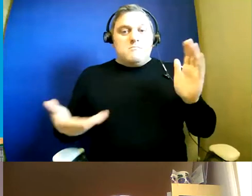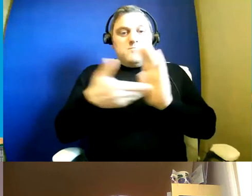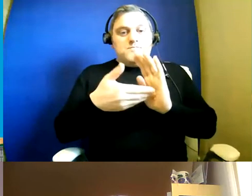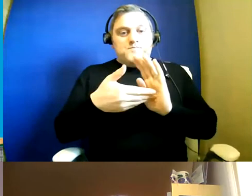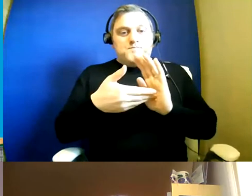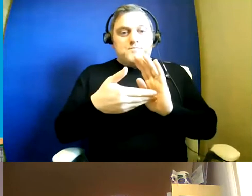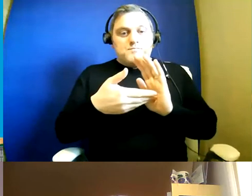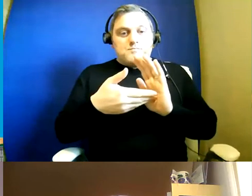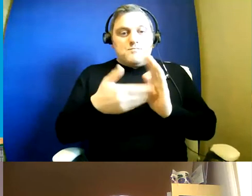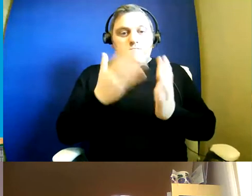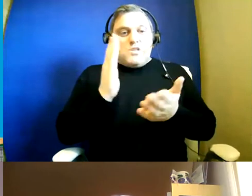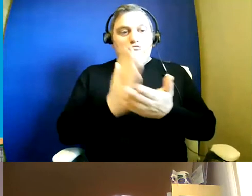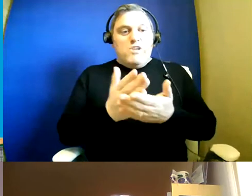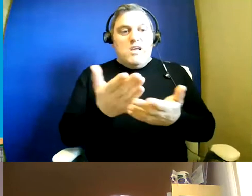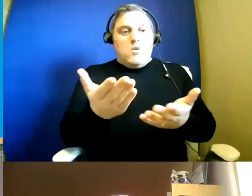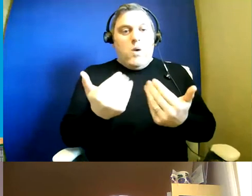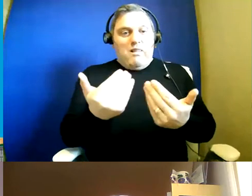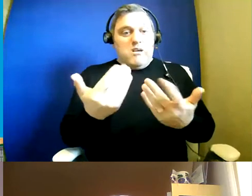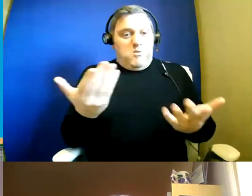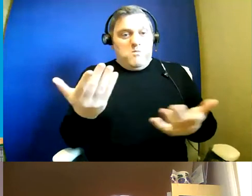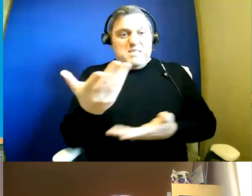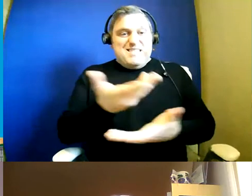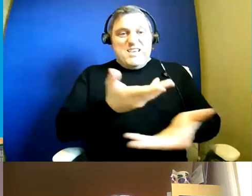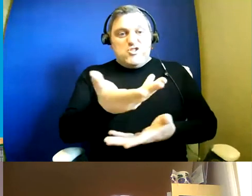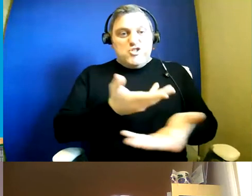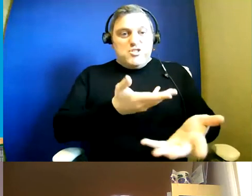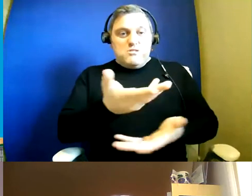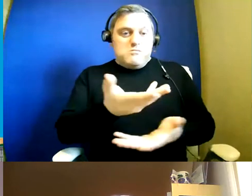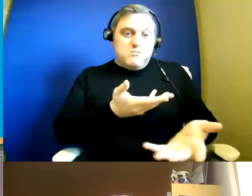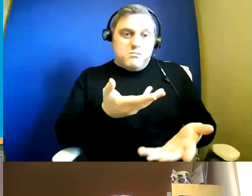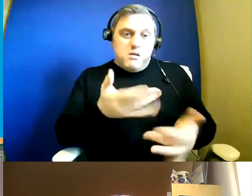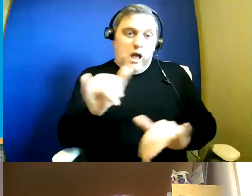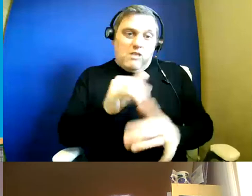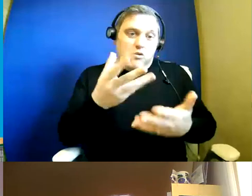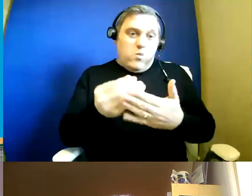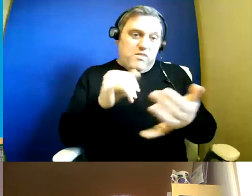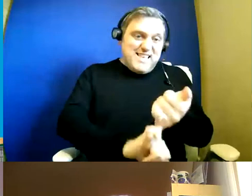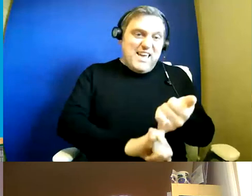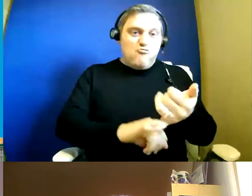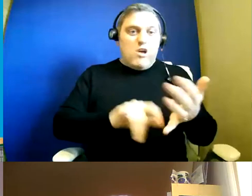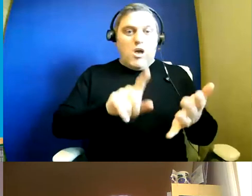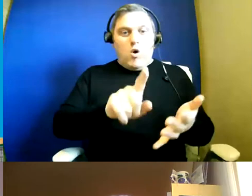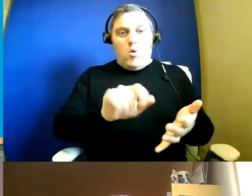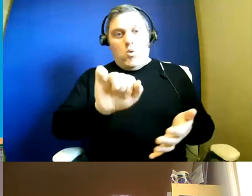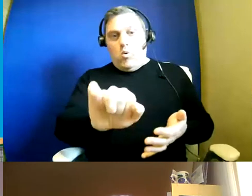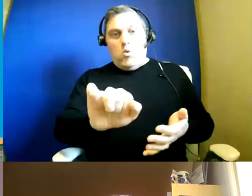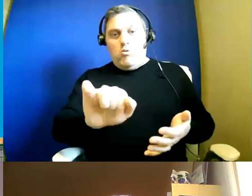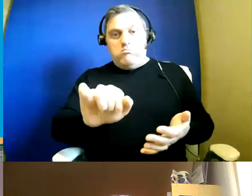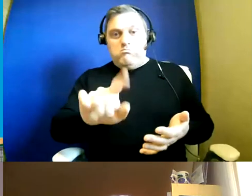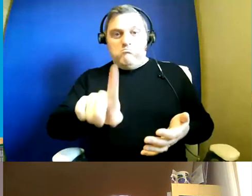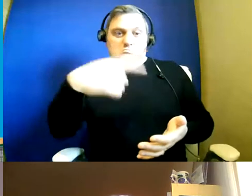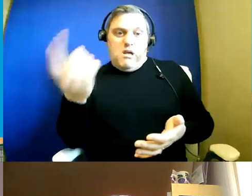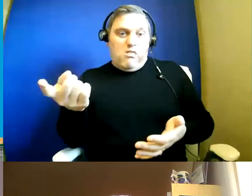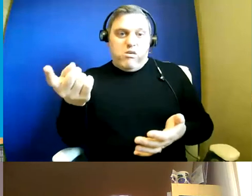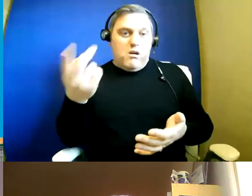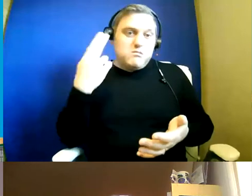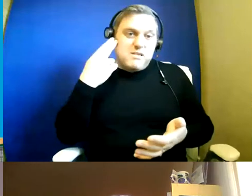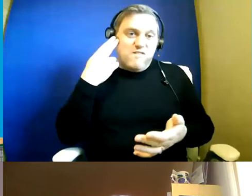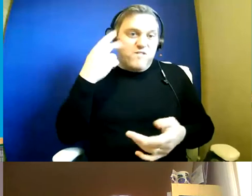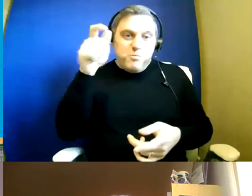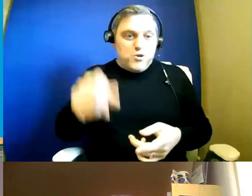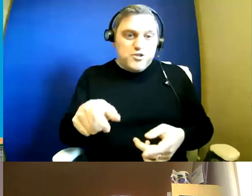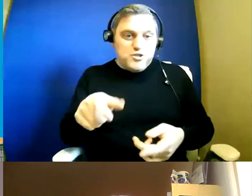would certainly welcome a discussion either with Sarah or with another member of the deaf community,